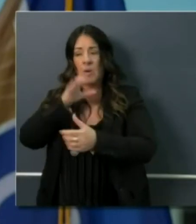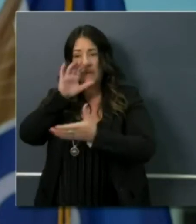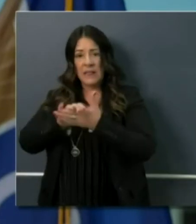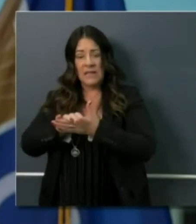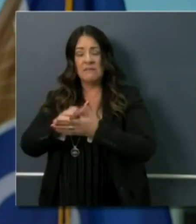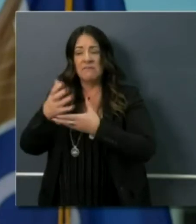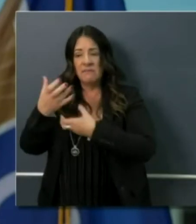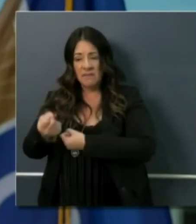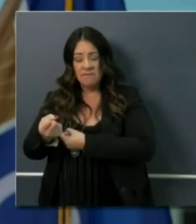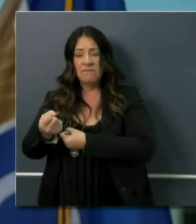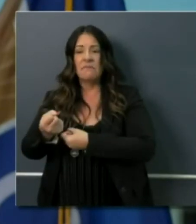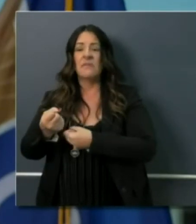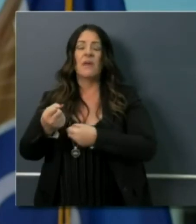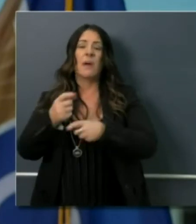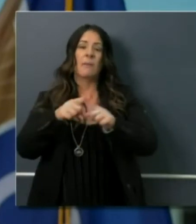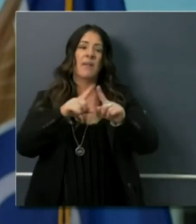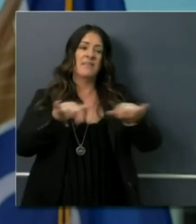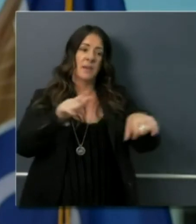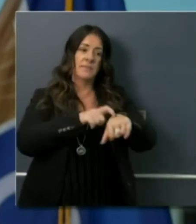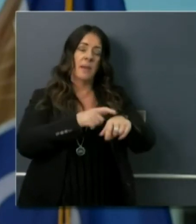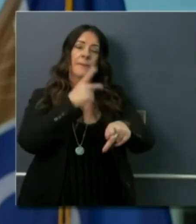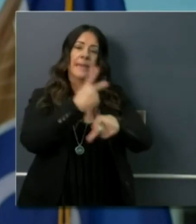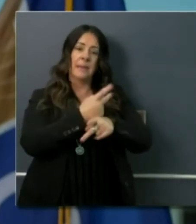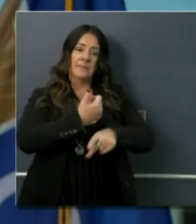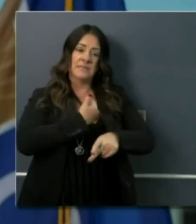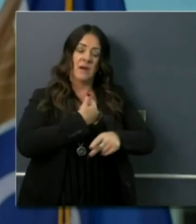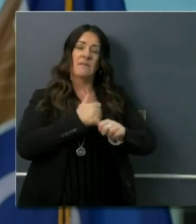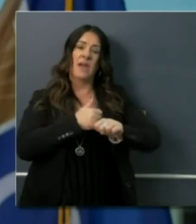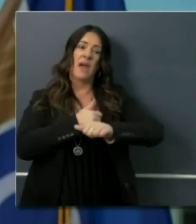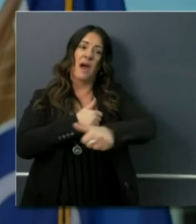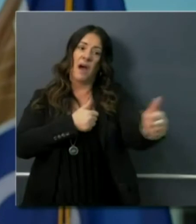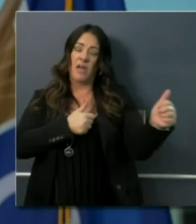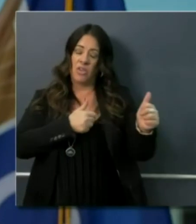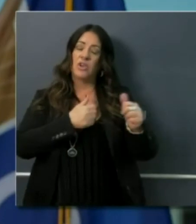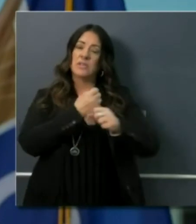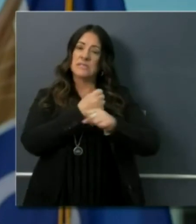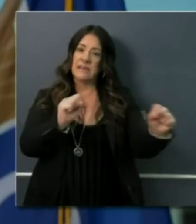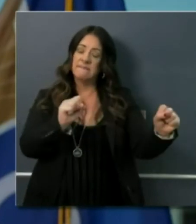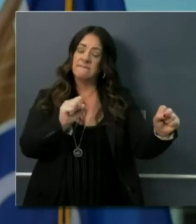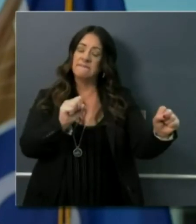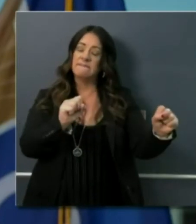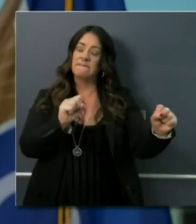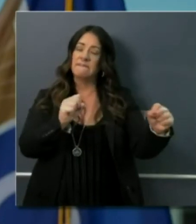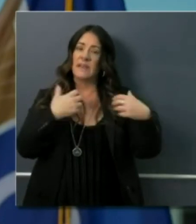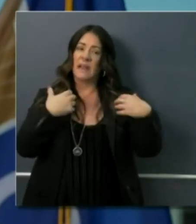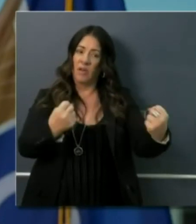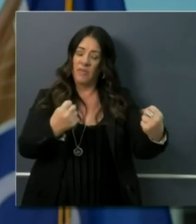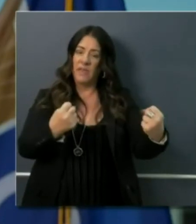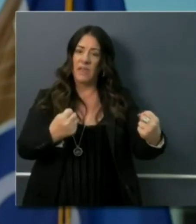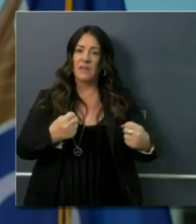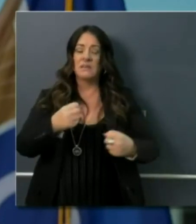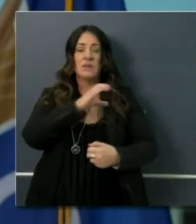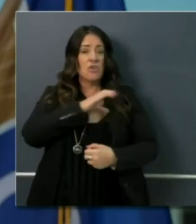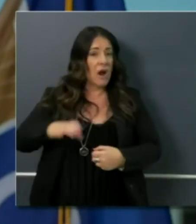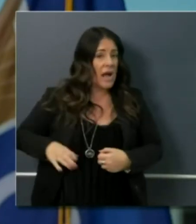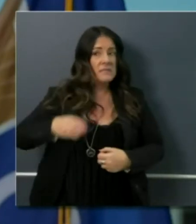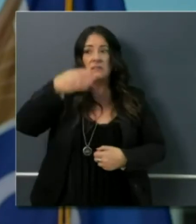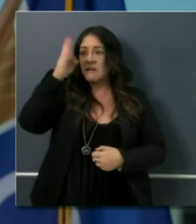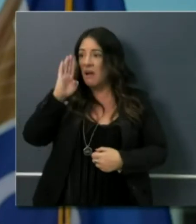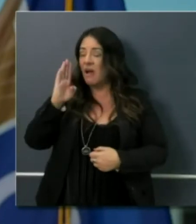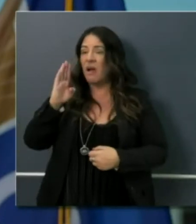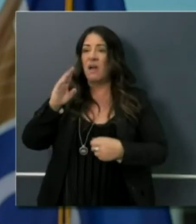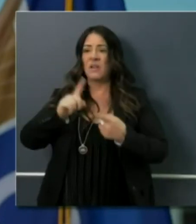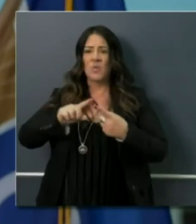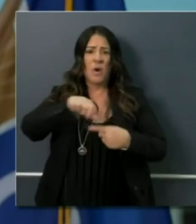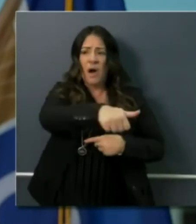keep yourself healthy, keep others healthy, and does justice to the teachings of Christ, God, and others. And